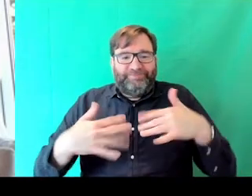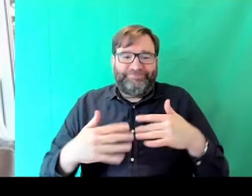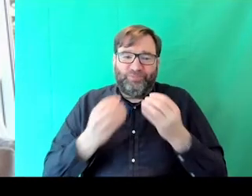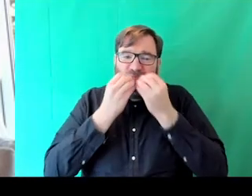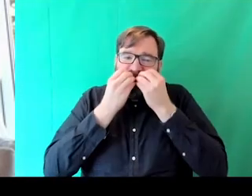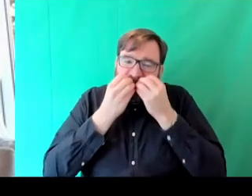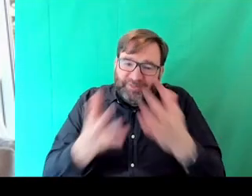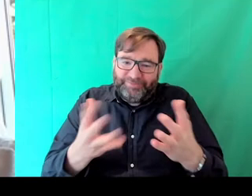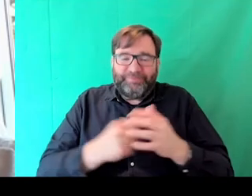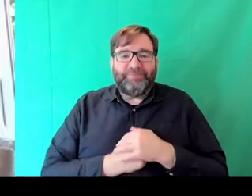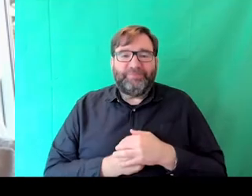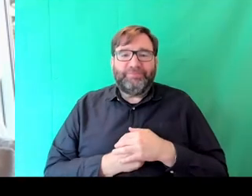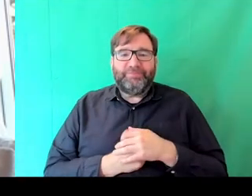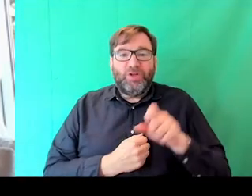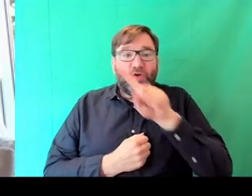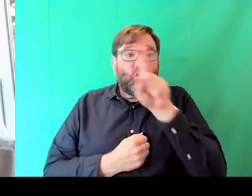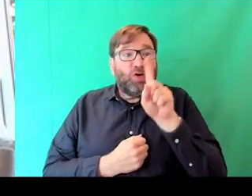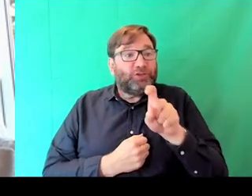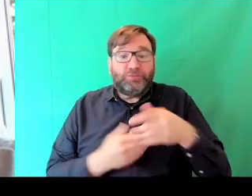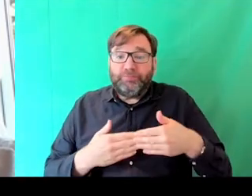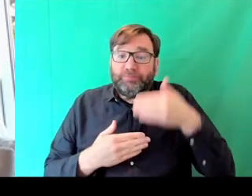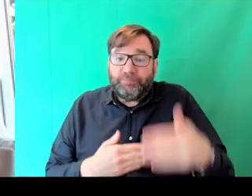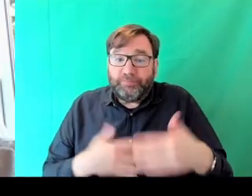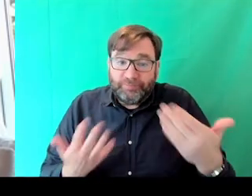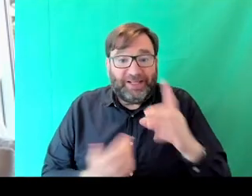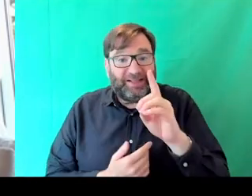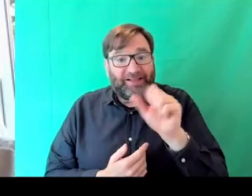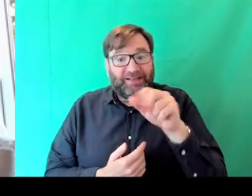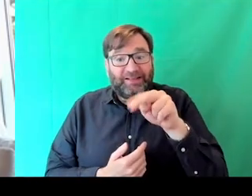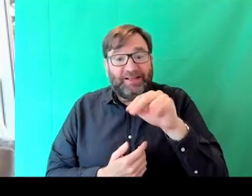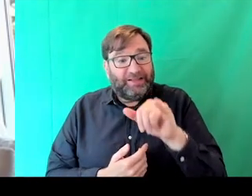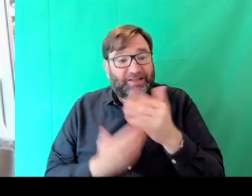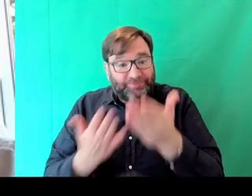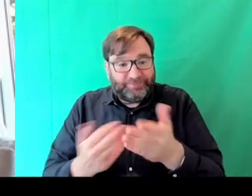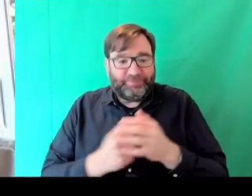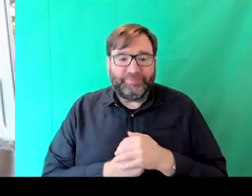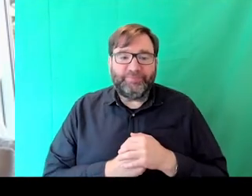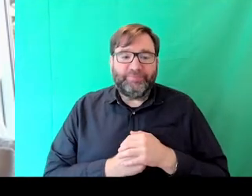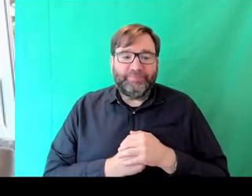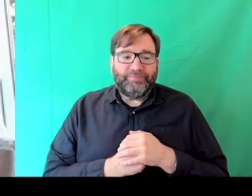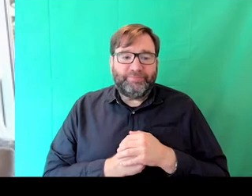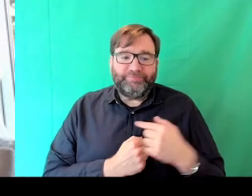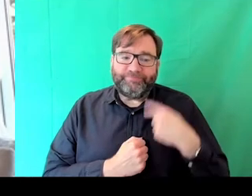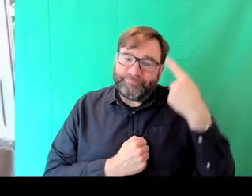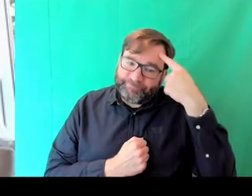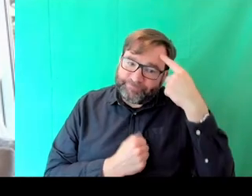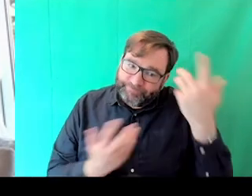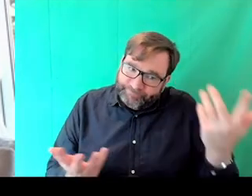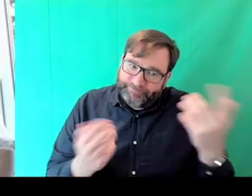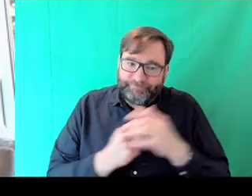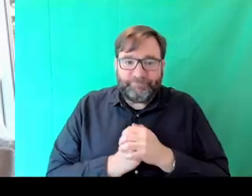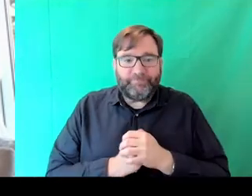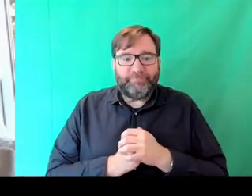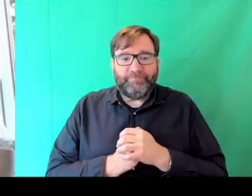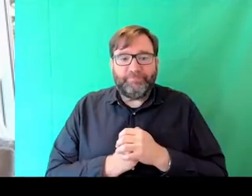have the Valuable 500, we work with a collective of businesses on an ongoing basis to inform, inspire, and motivate them to be more inclusive